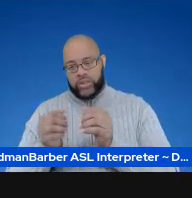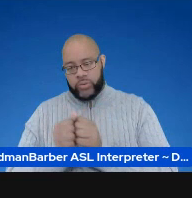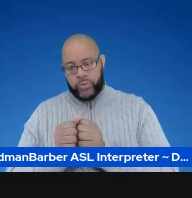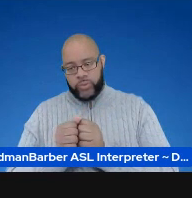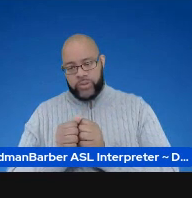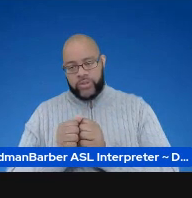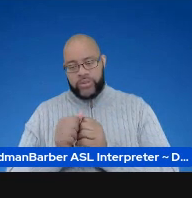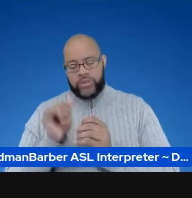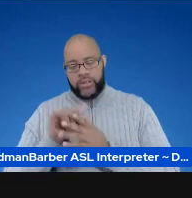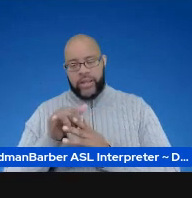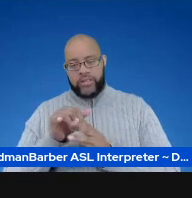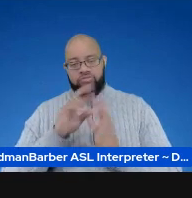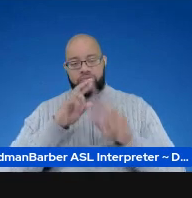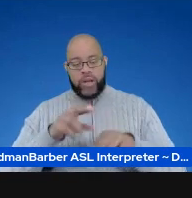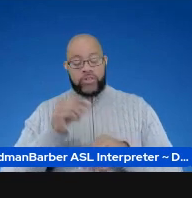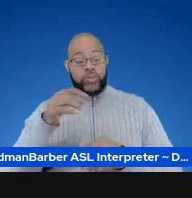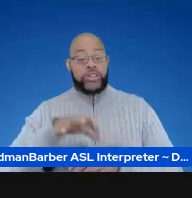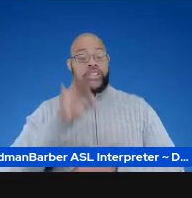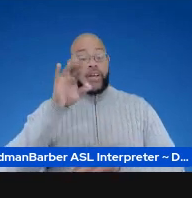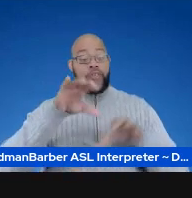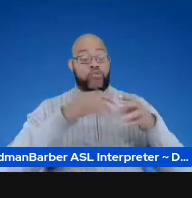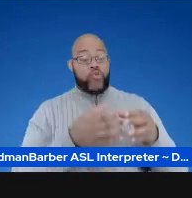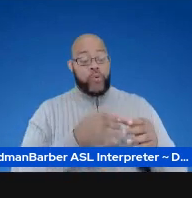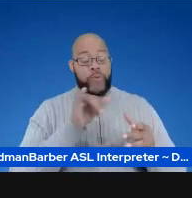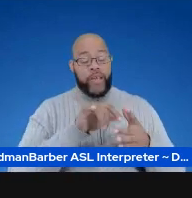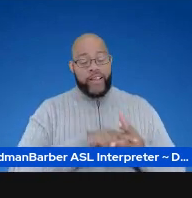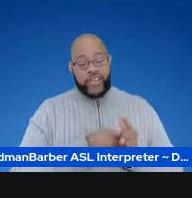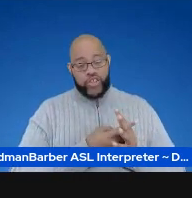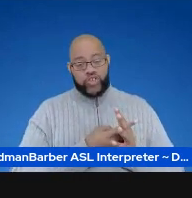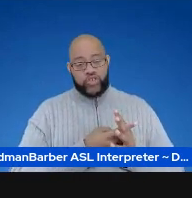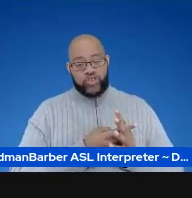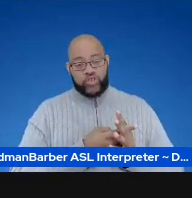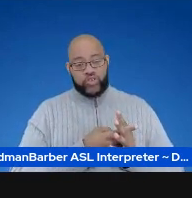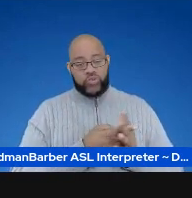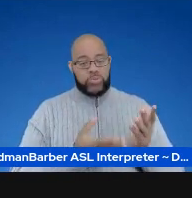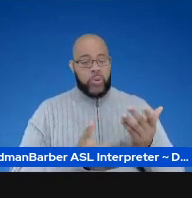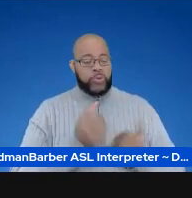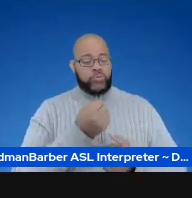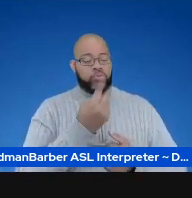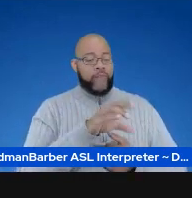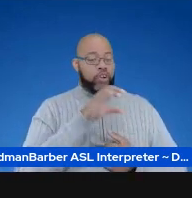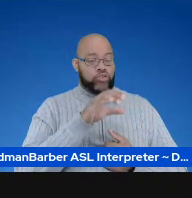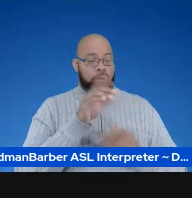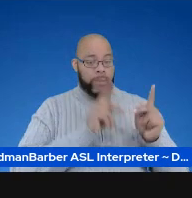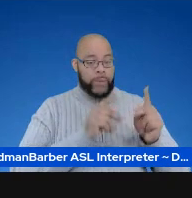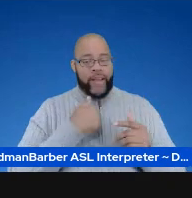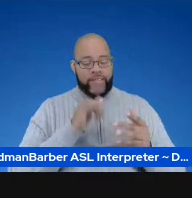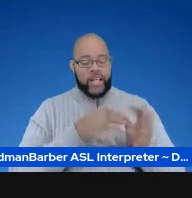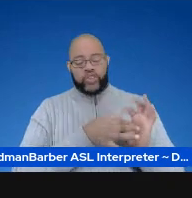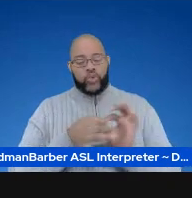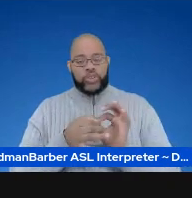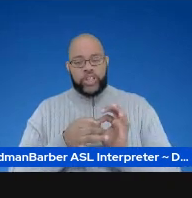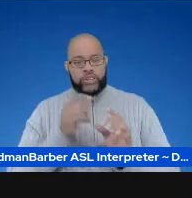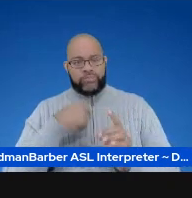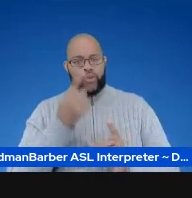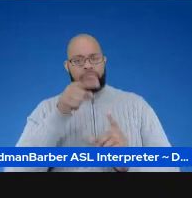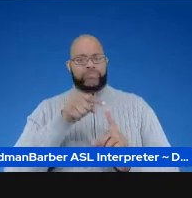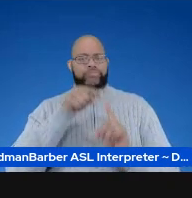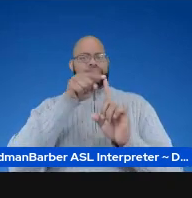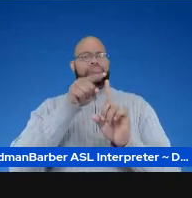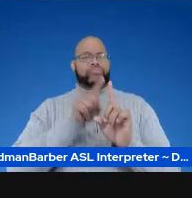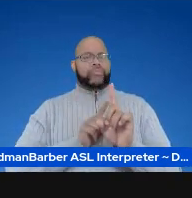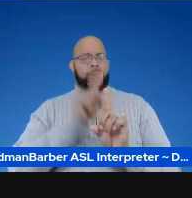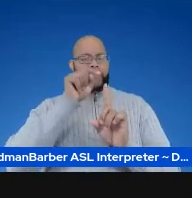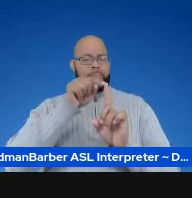vaccine response. So in the discovery cohort, this initial nearly 1,200 individuals, you had this association peak highlighting